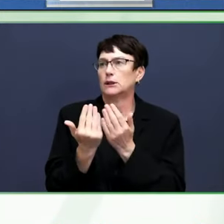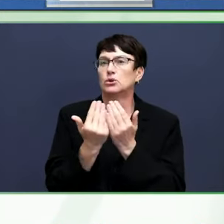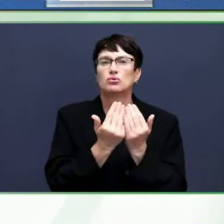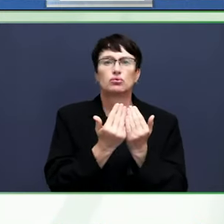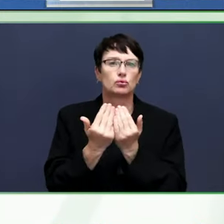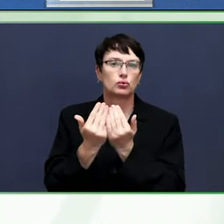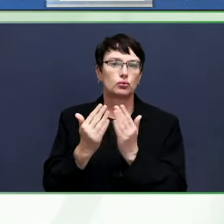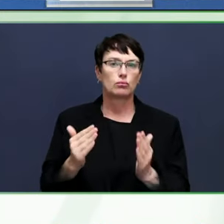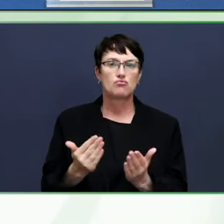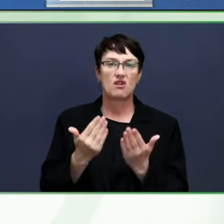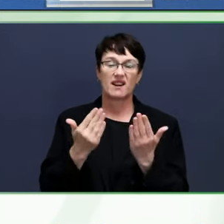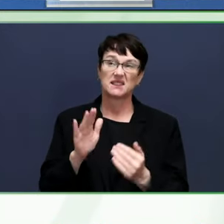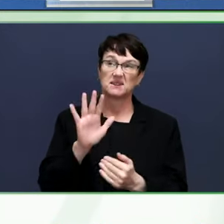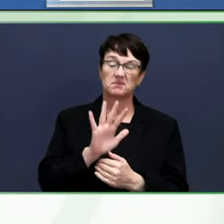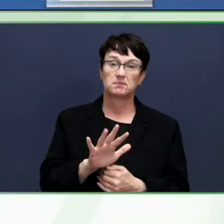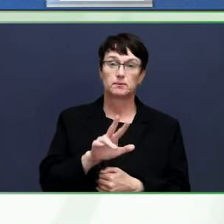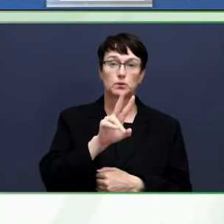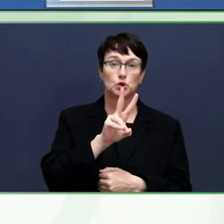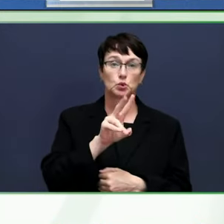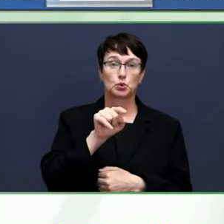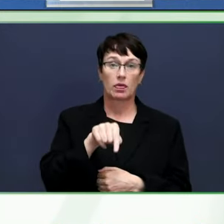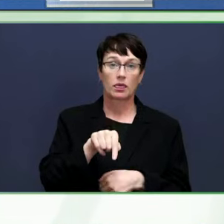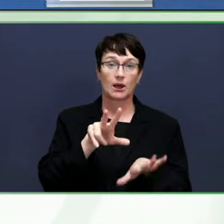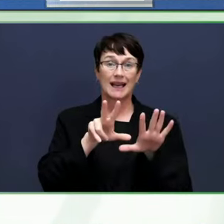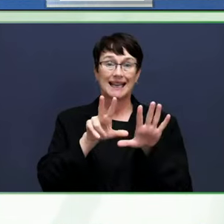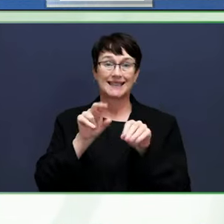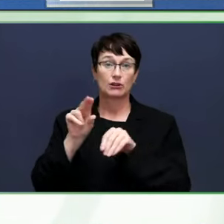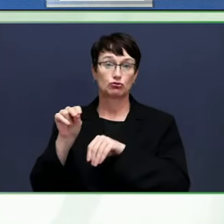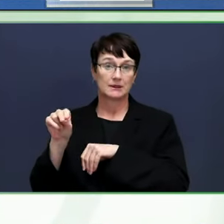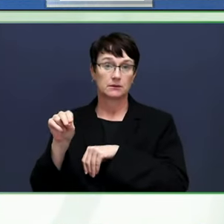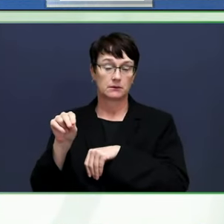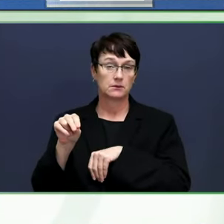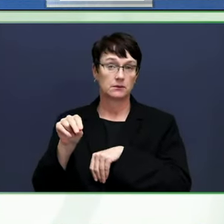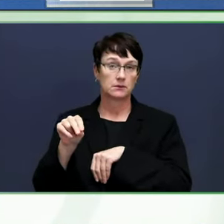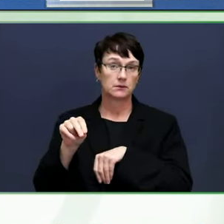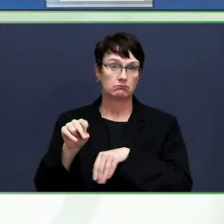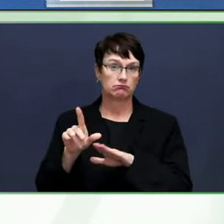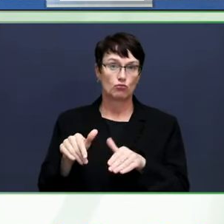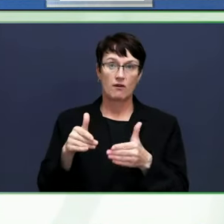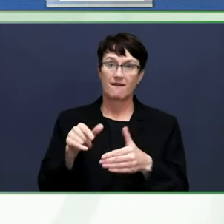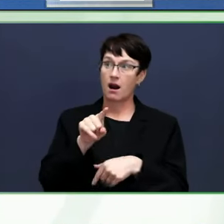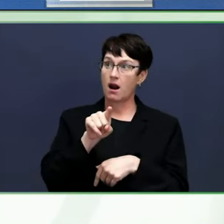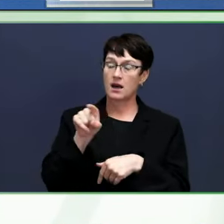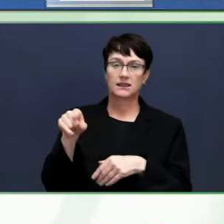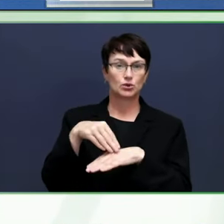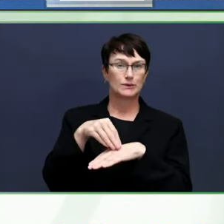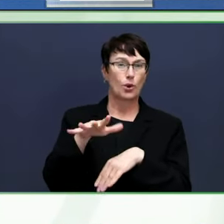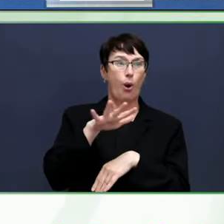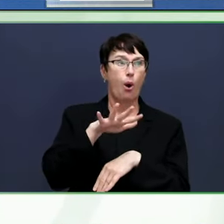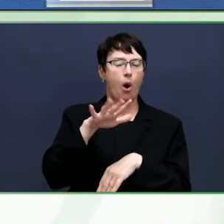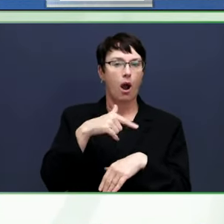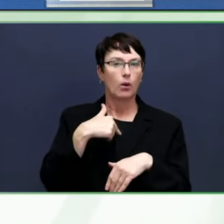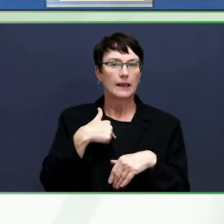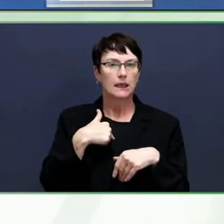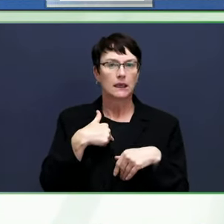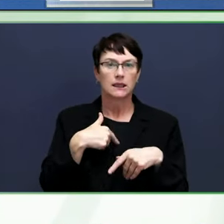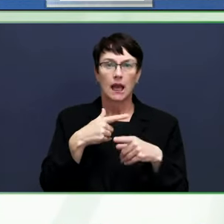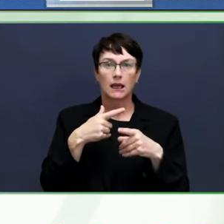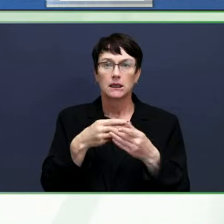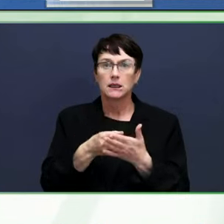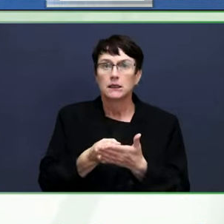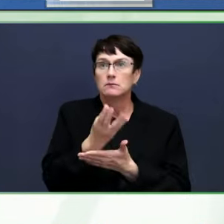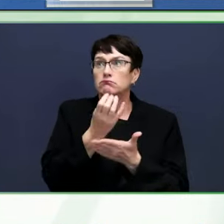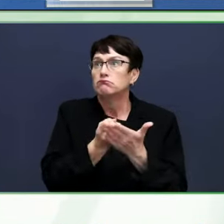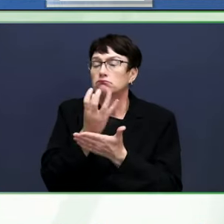provide these results for. But it's not enough just to look back on education when you want to